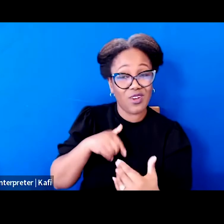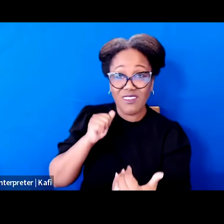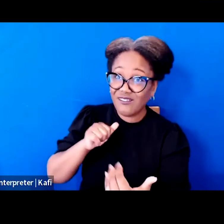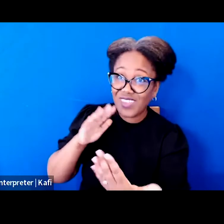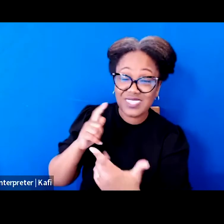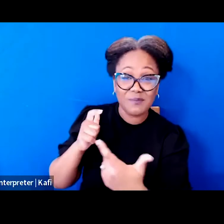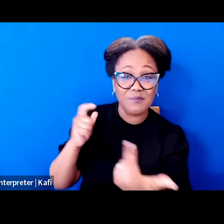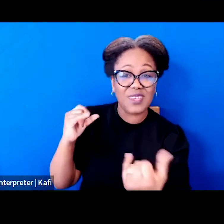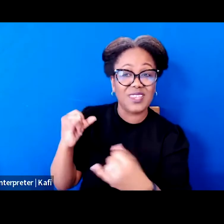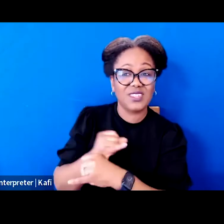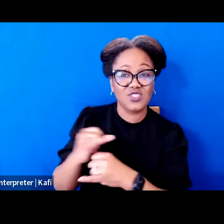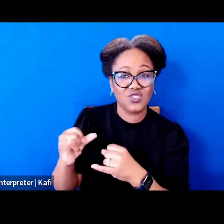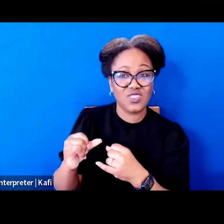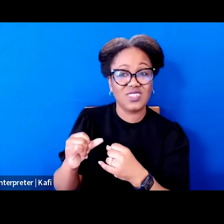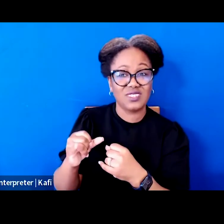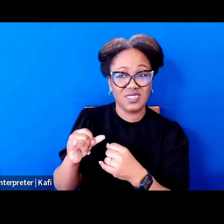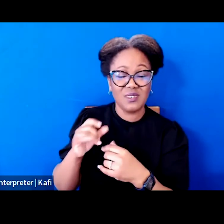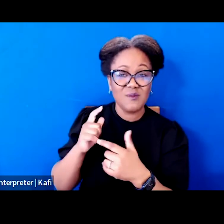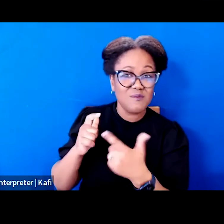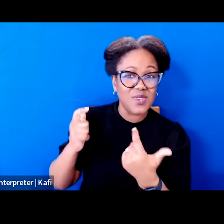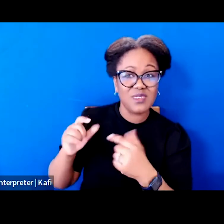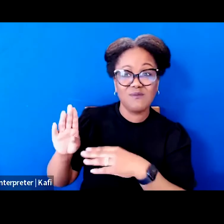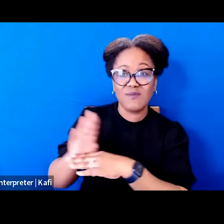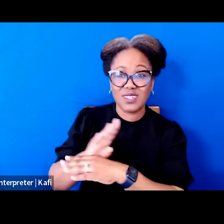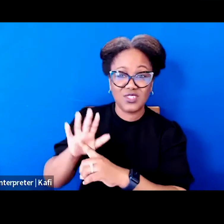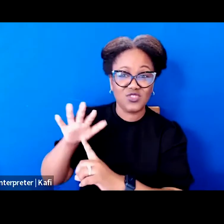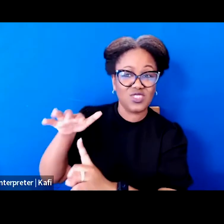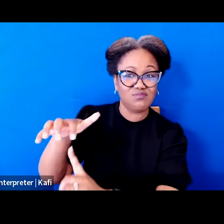trans folks. We are being targeted, and we are being